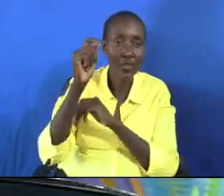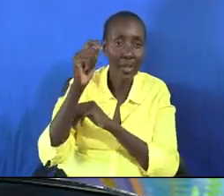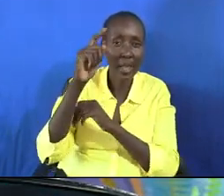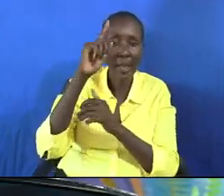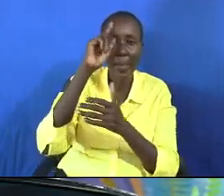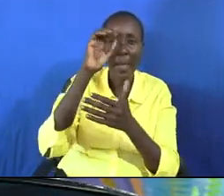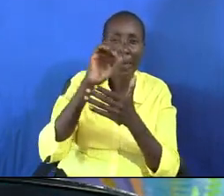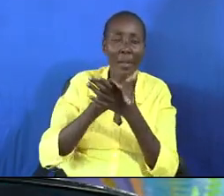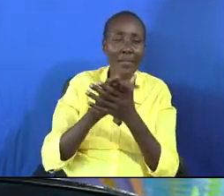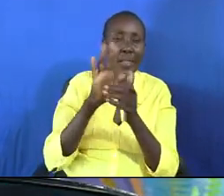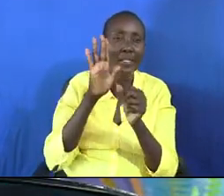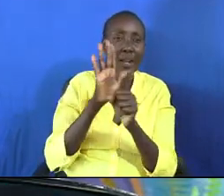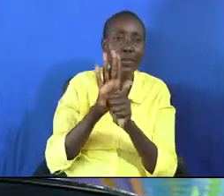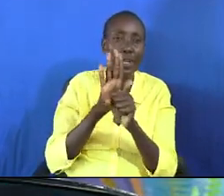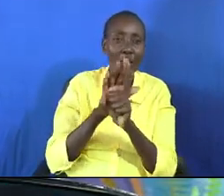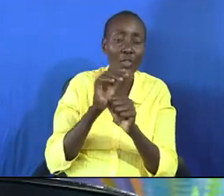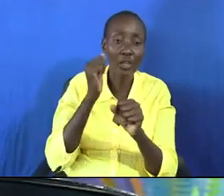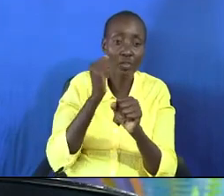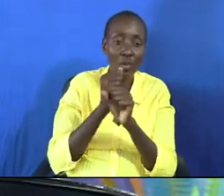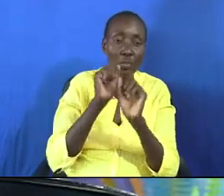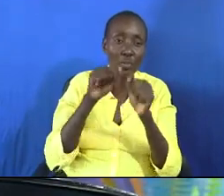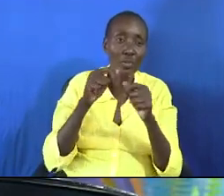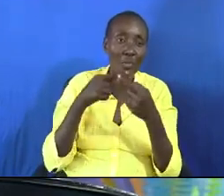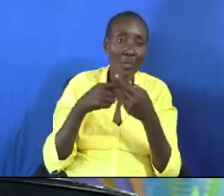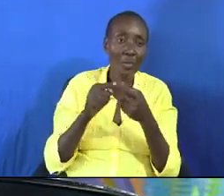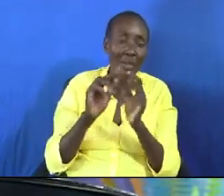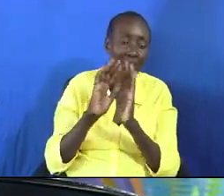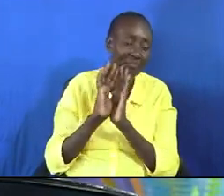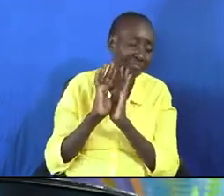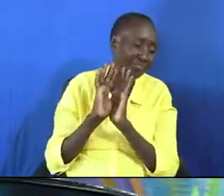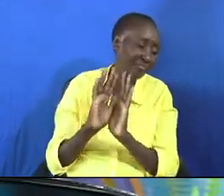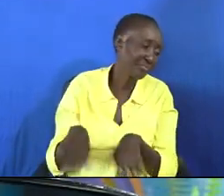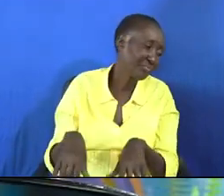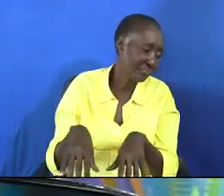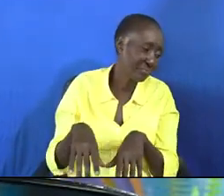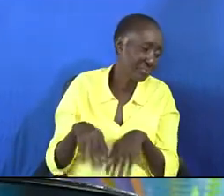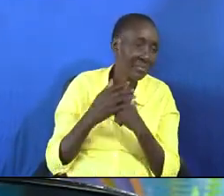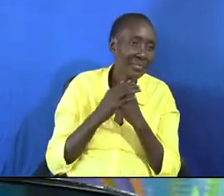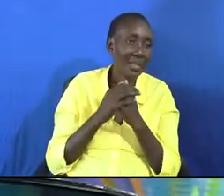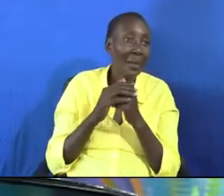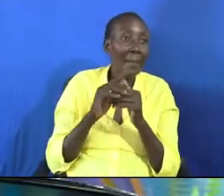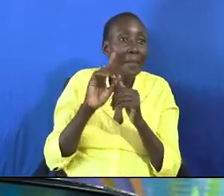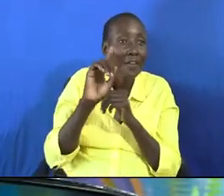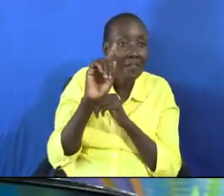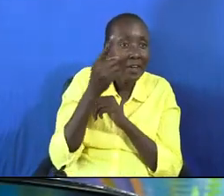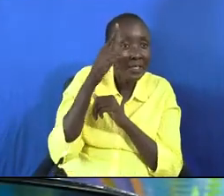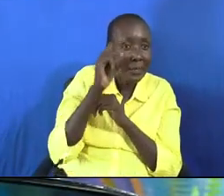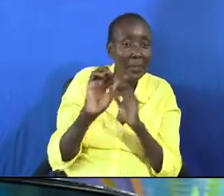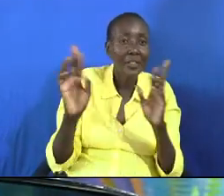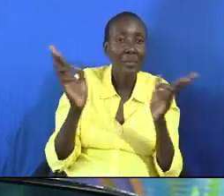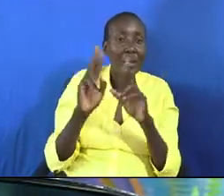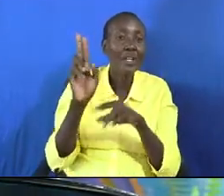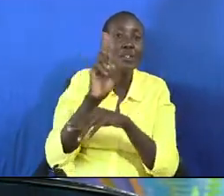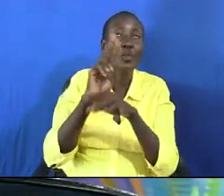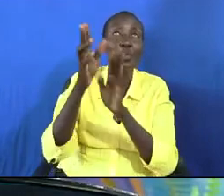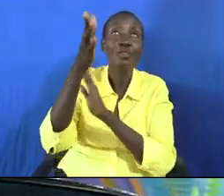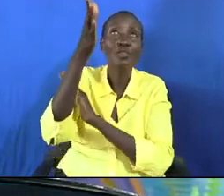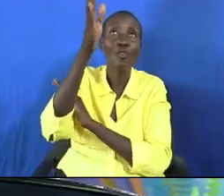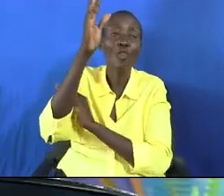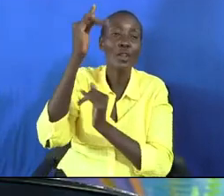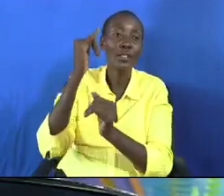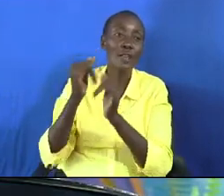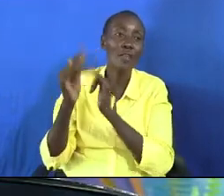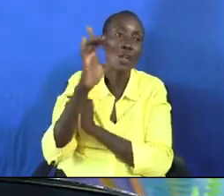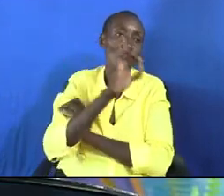there's so much that we can do, but we have to be willing to be used of God. In these